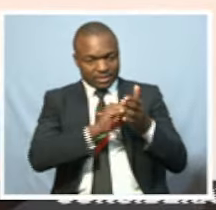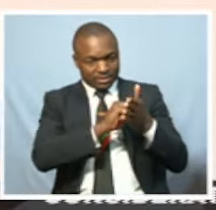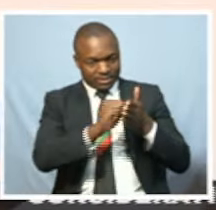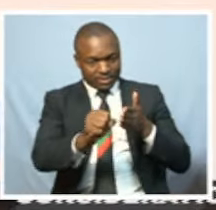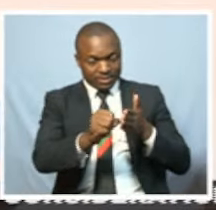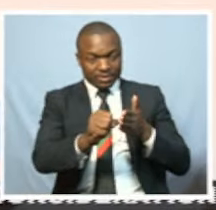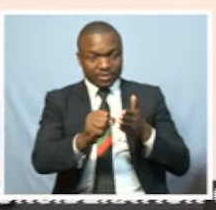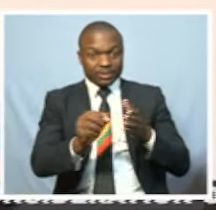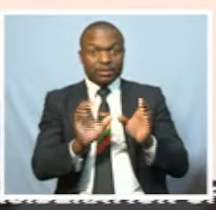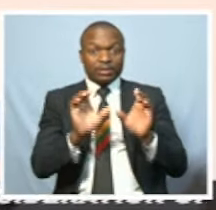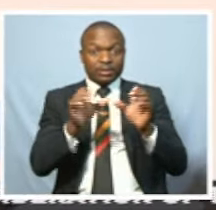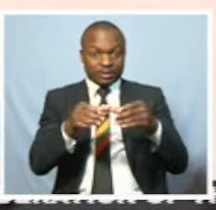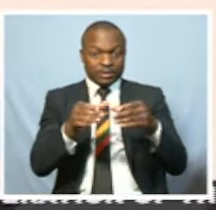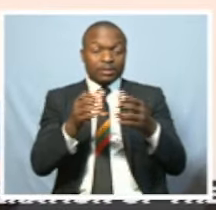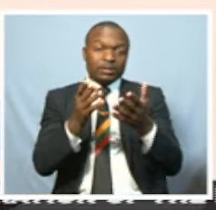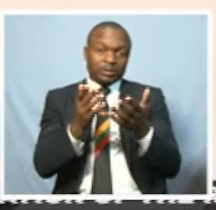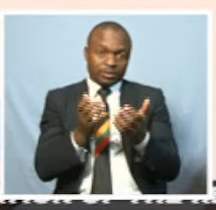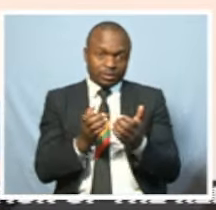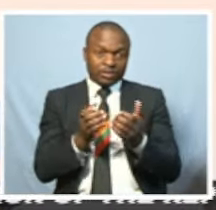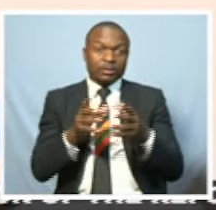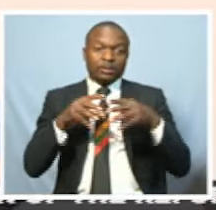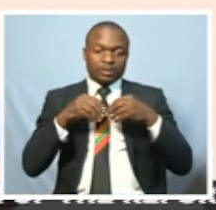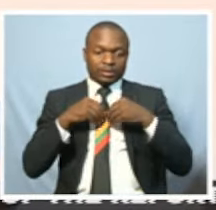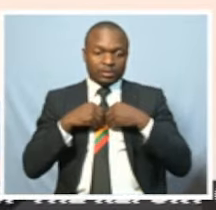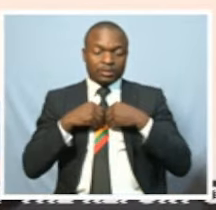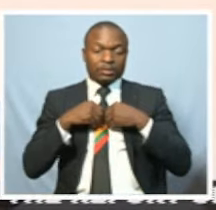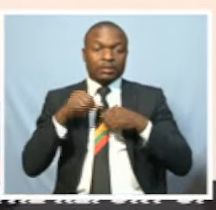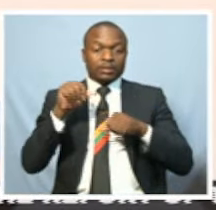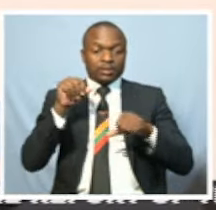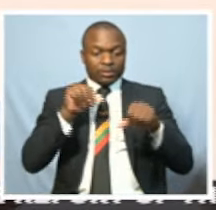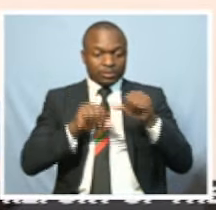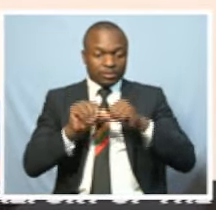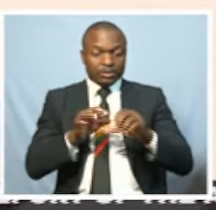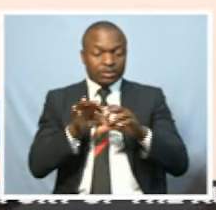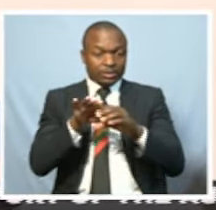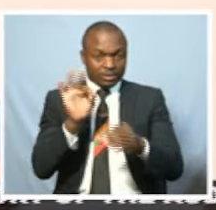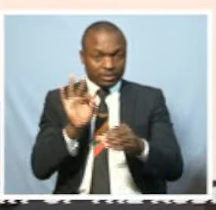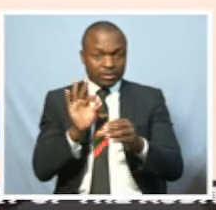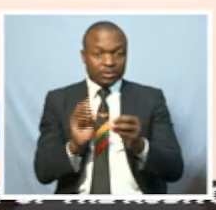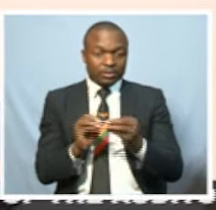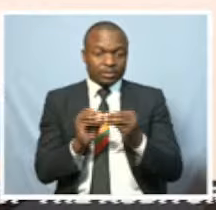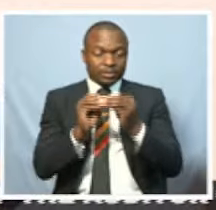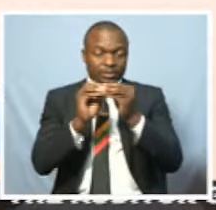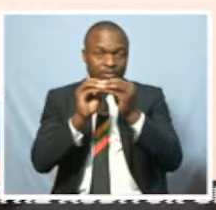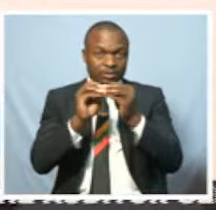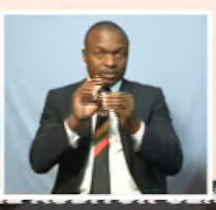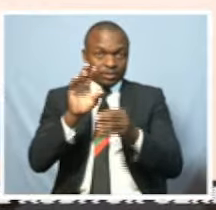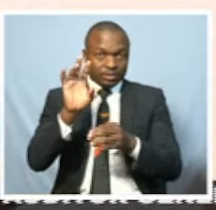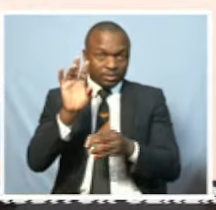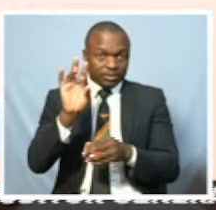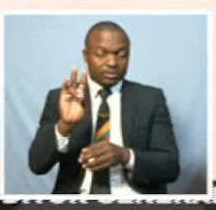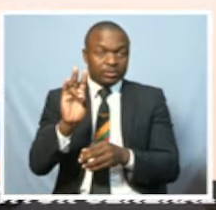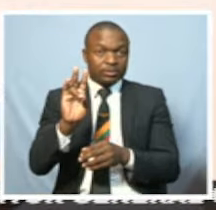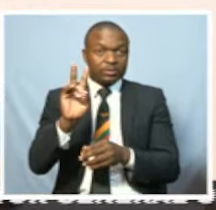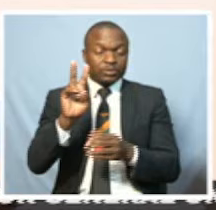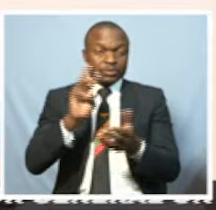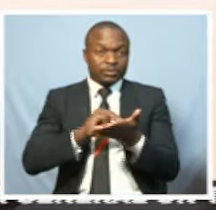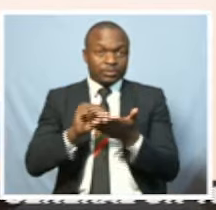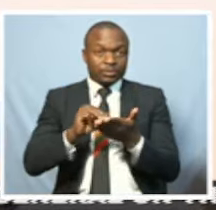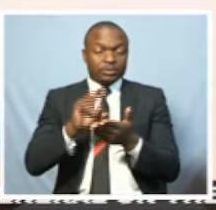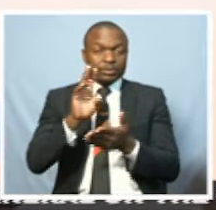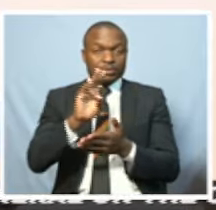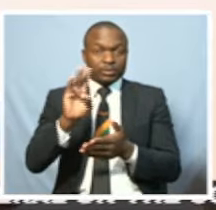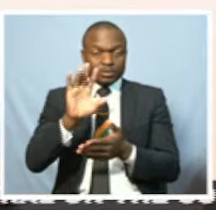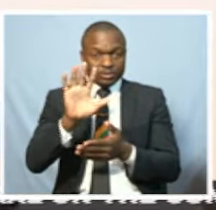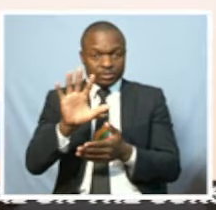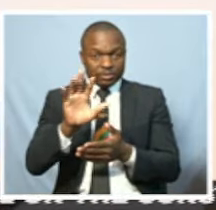where it said council wishes to acknowledge the findings of the auditors that a total of 72,775 was